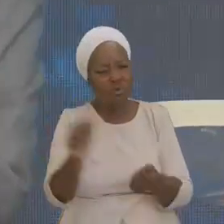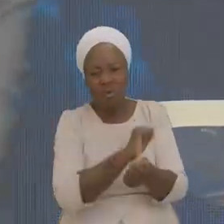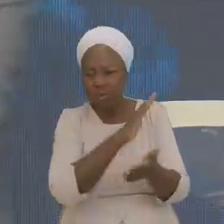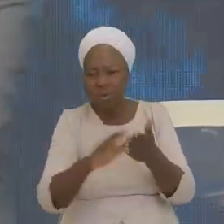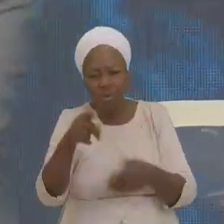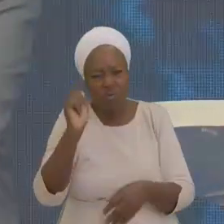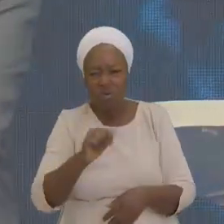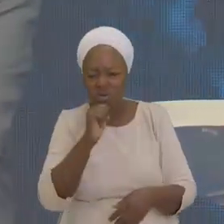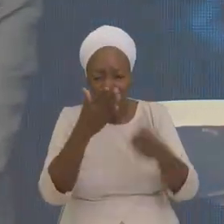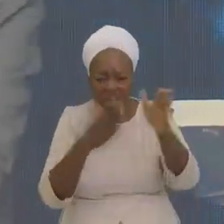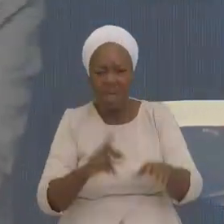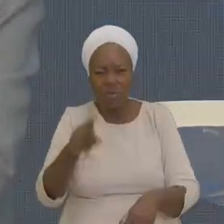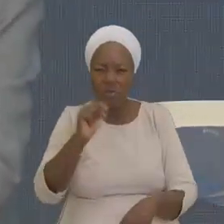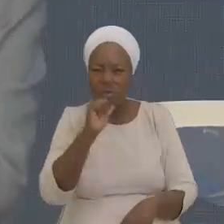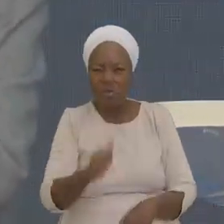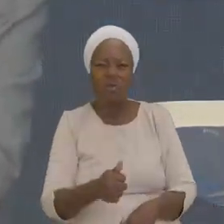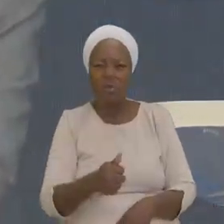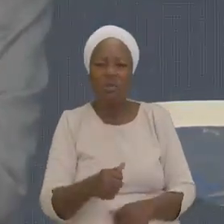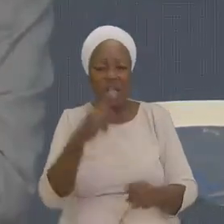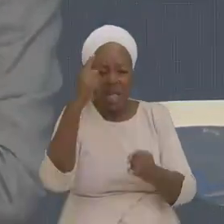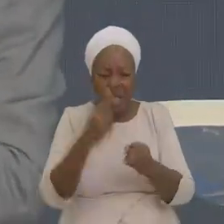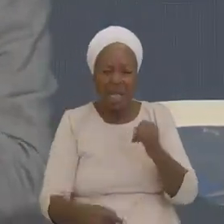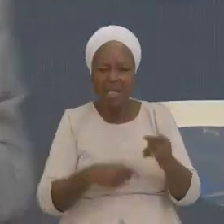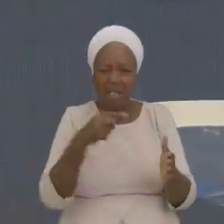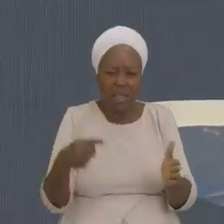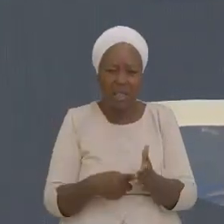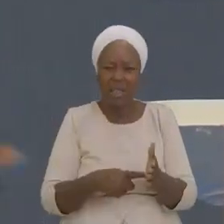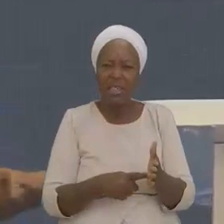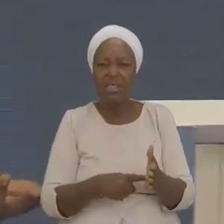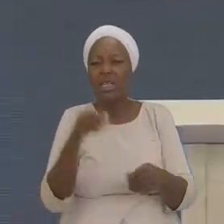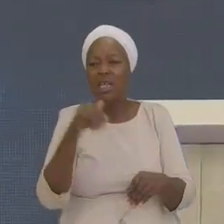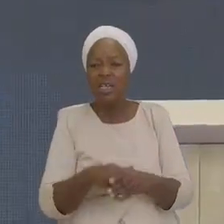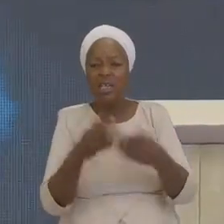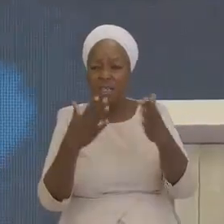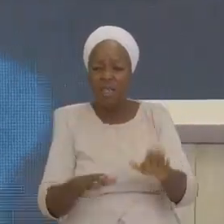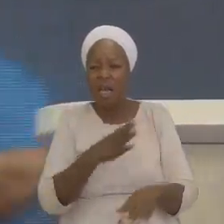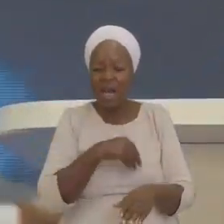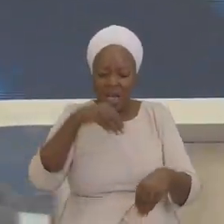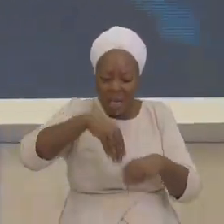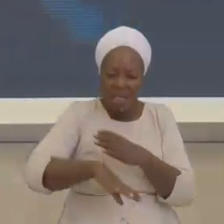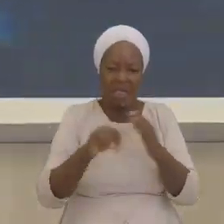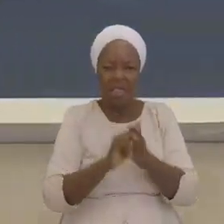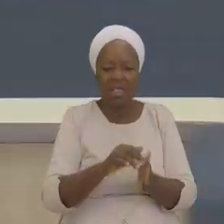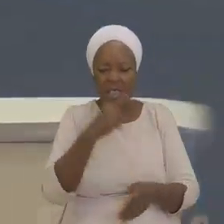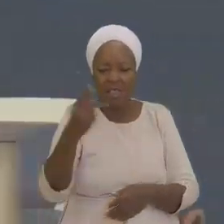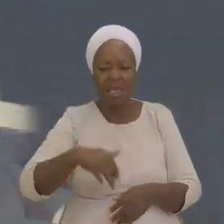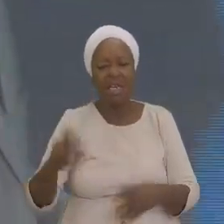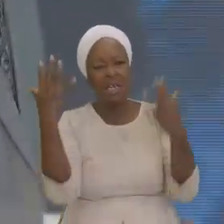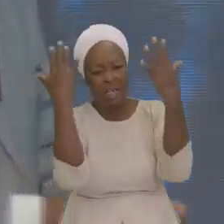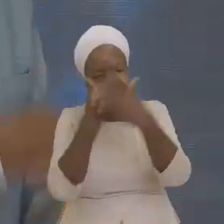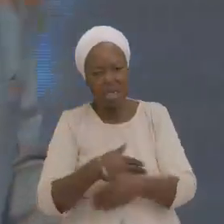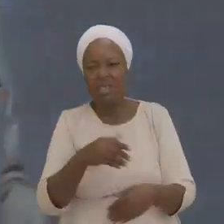eternity, end in eternal death, eternal darkness. And he's waiting for you. That's why today he has